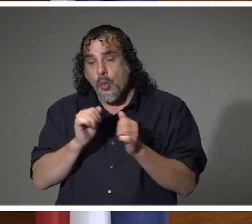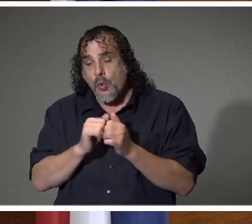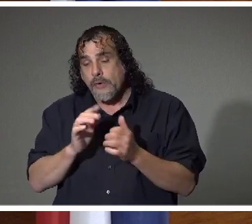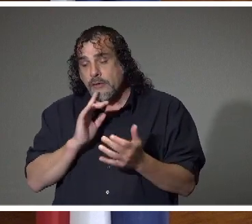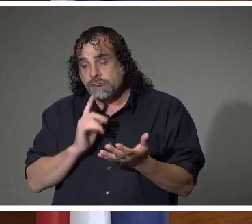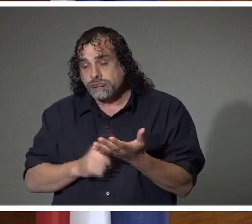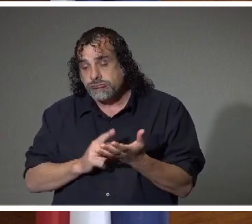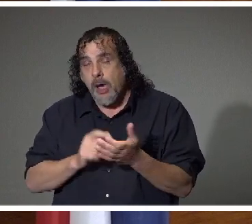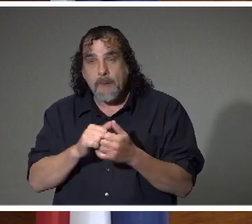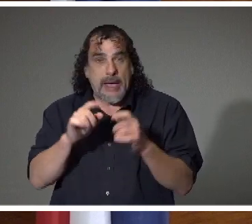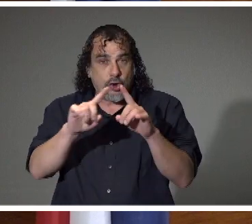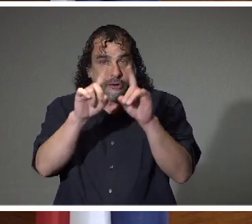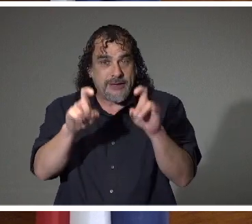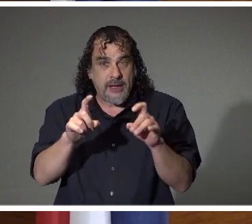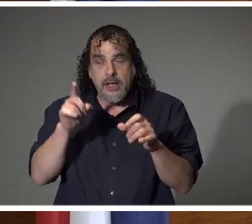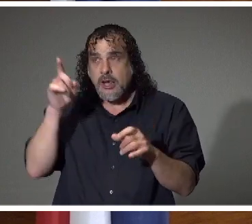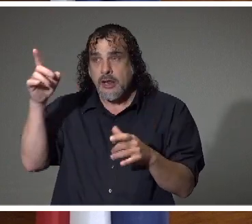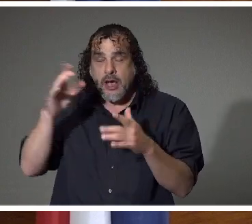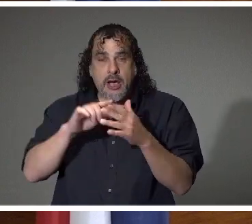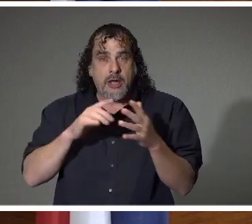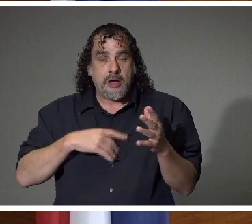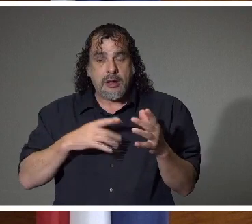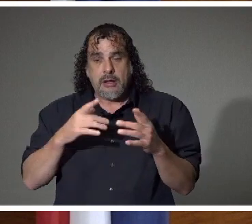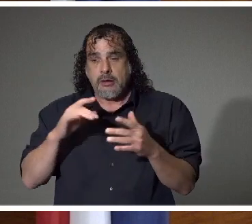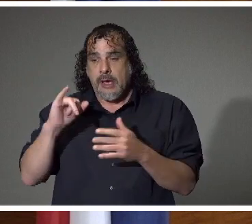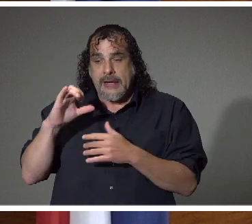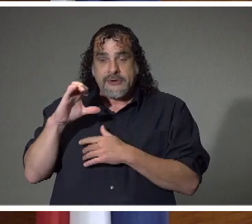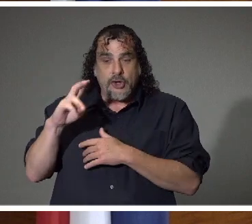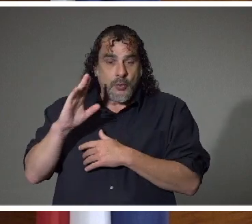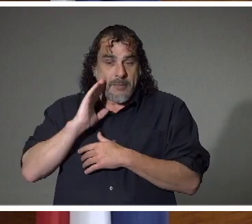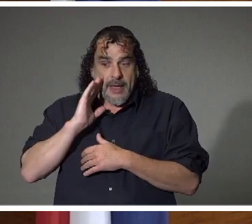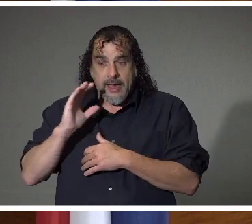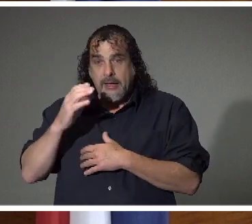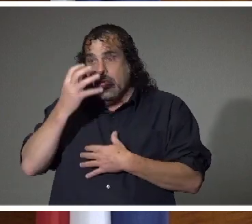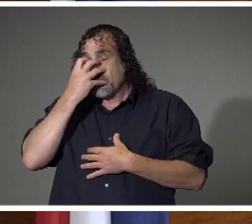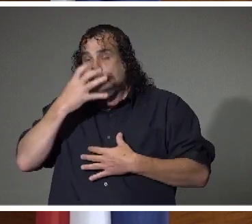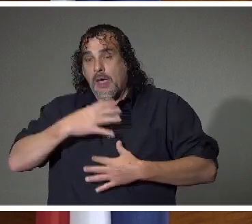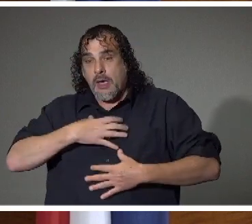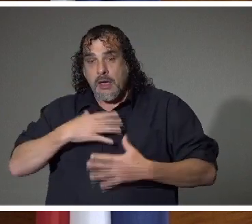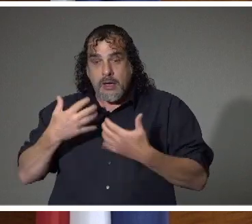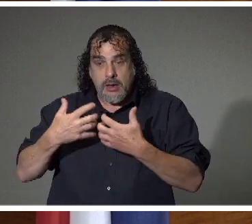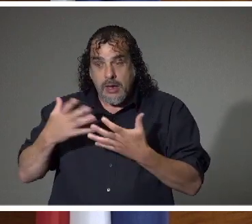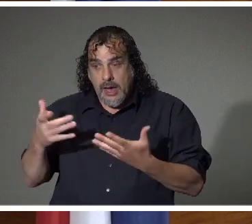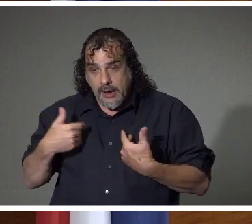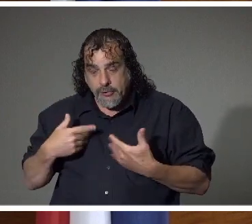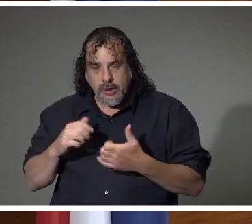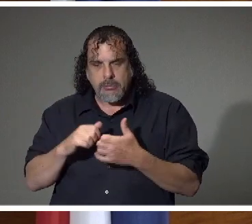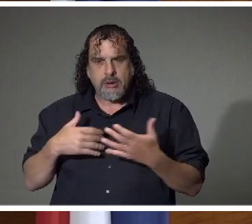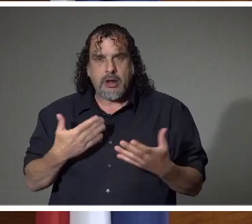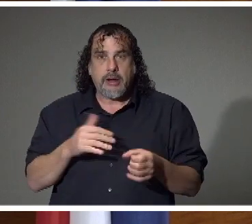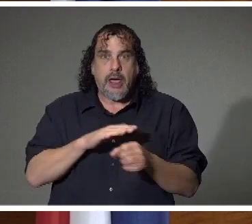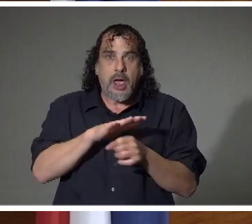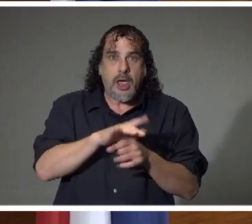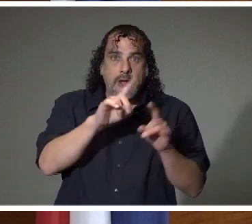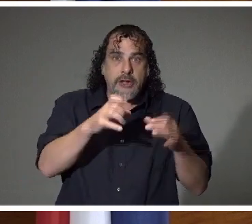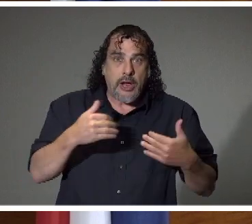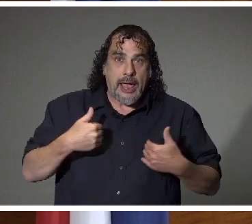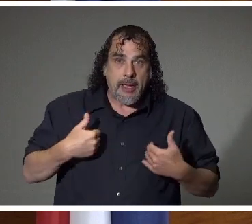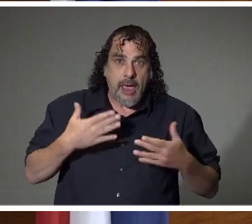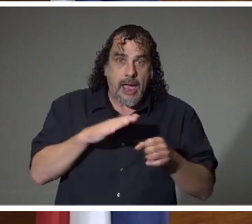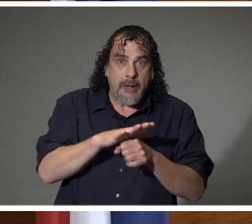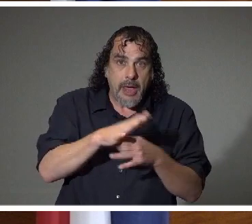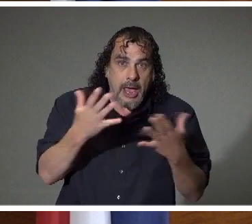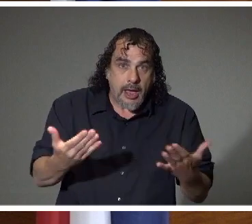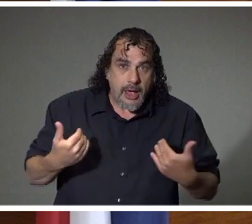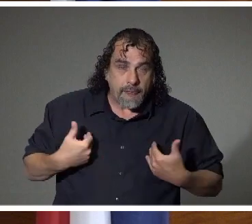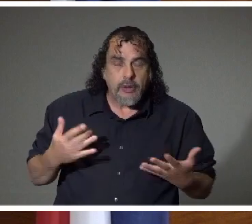the conversation in the country has moved from ICU beds and ventilator availability to how much testing availability do we have. And